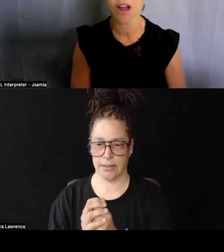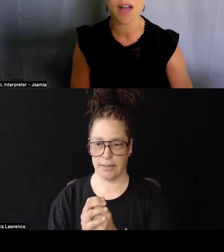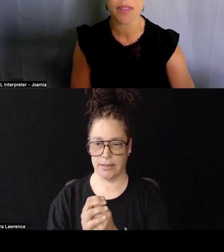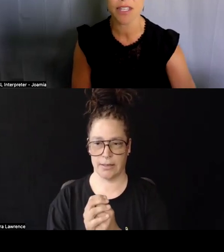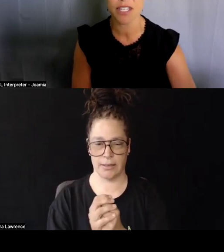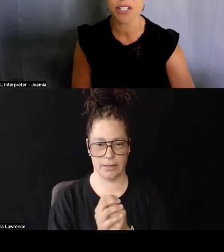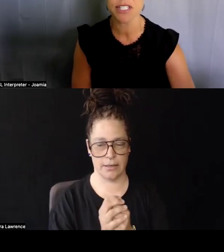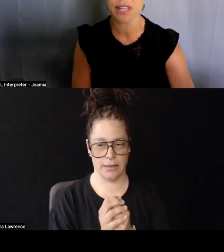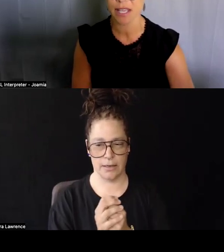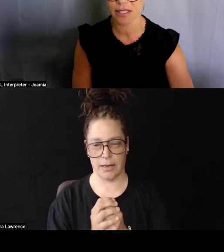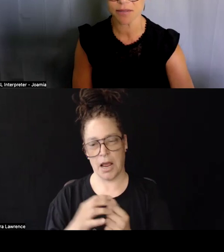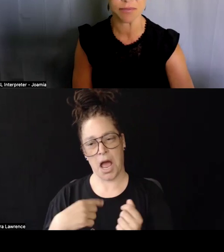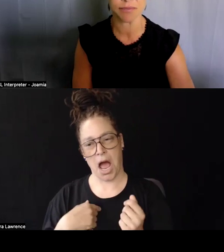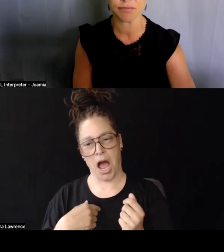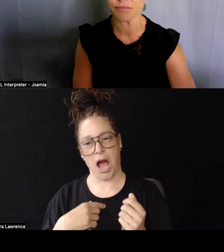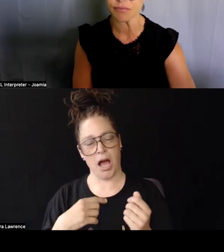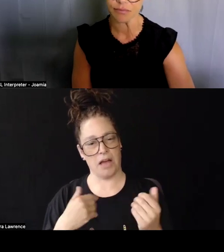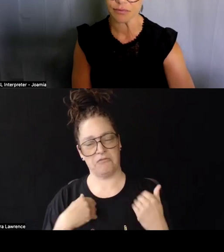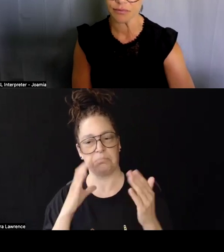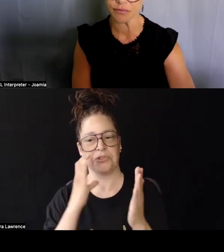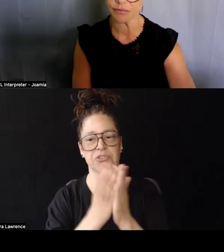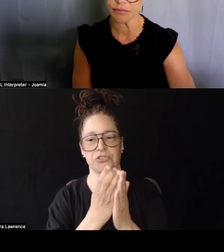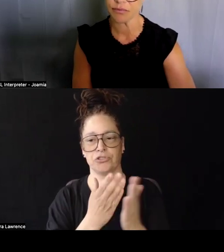We are on the indigenous land.